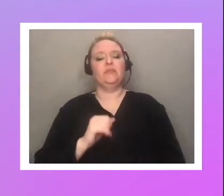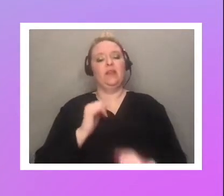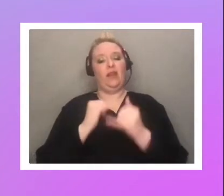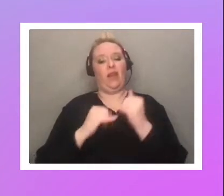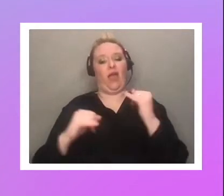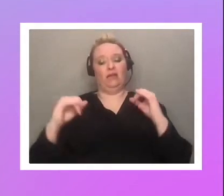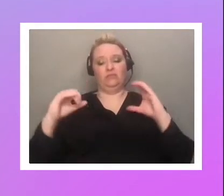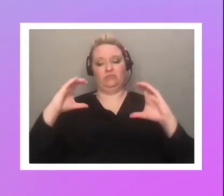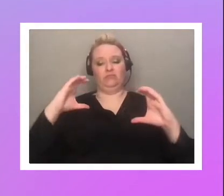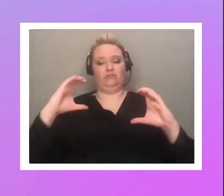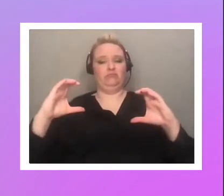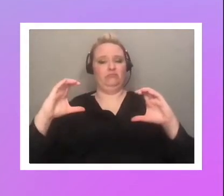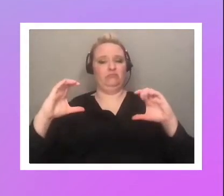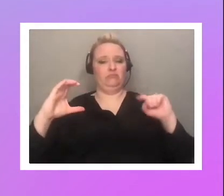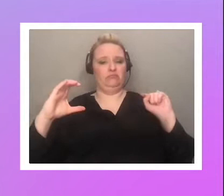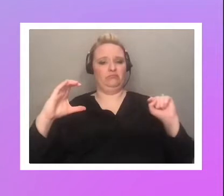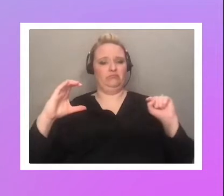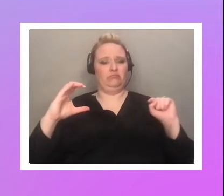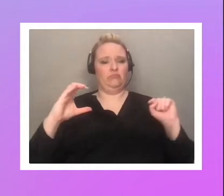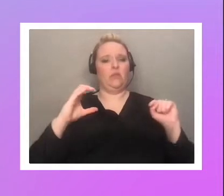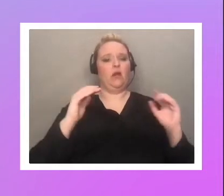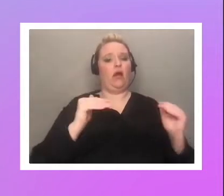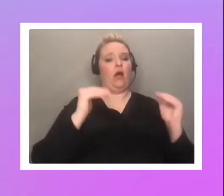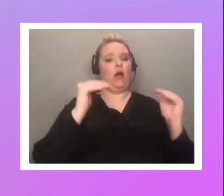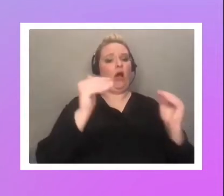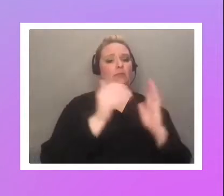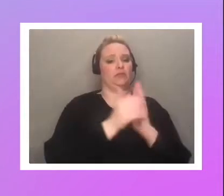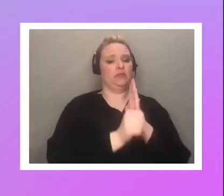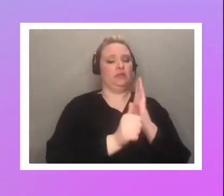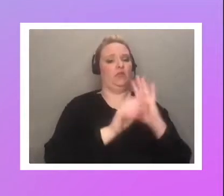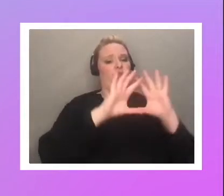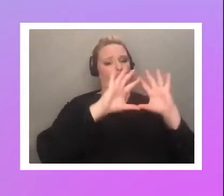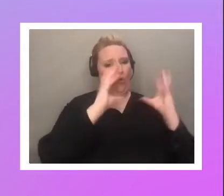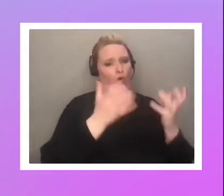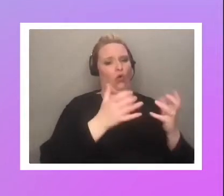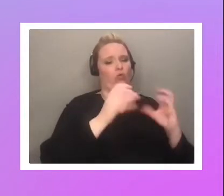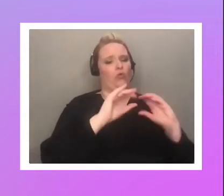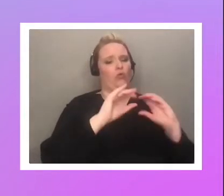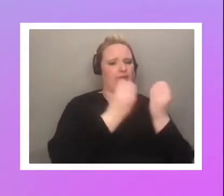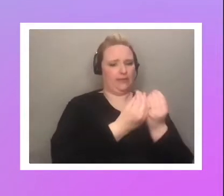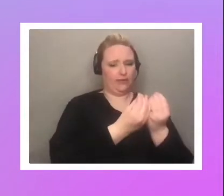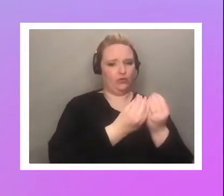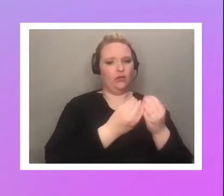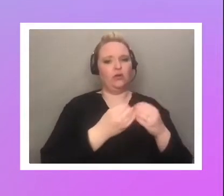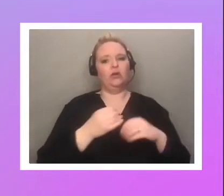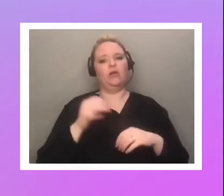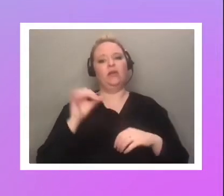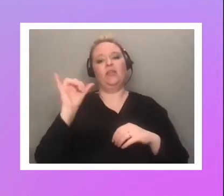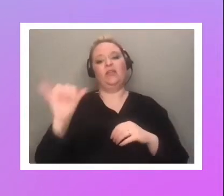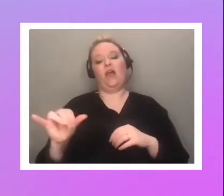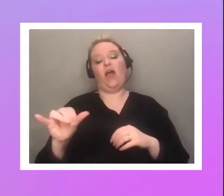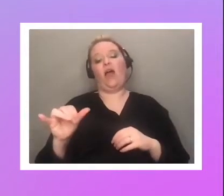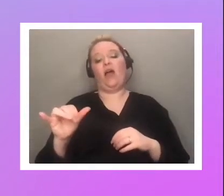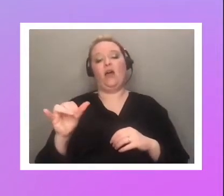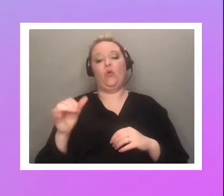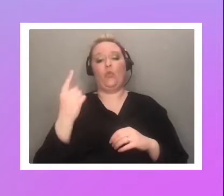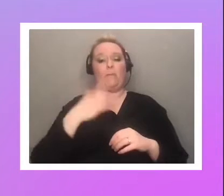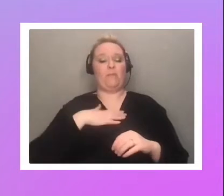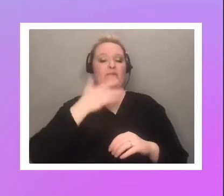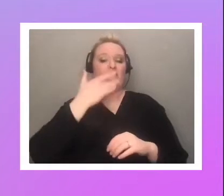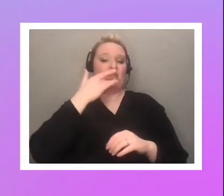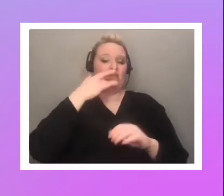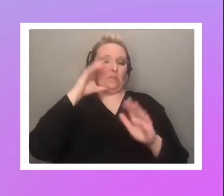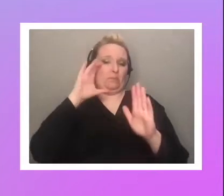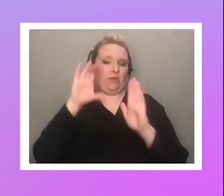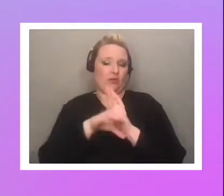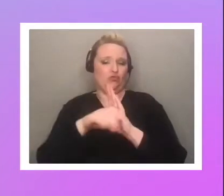on the slide is upskill the whole organization. Now, this is like one of my favorite images, and